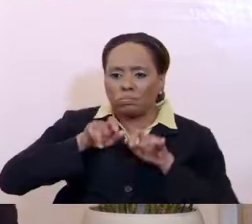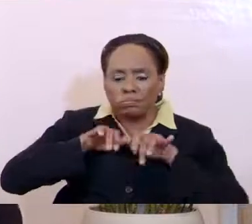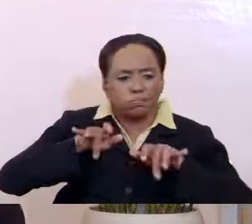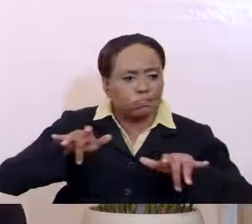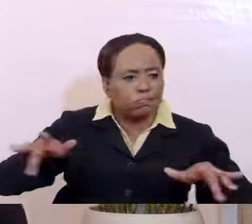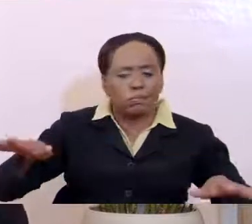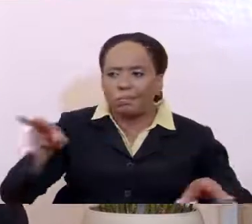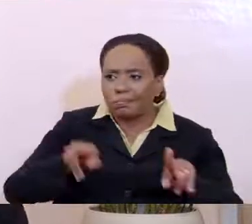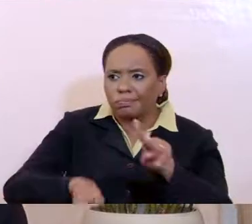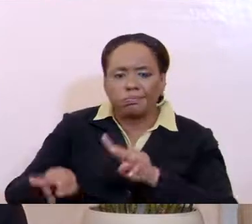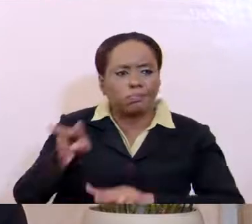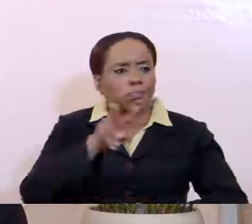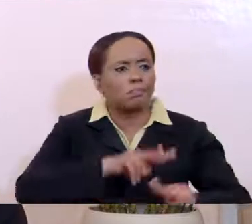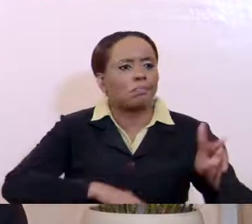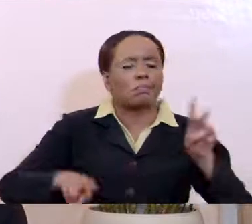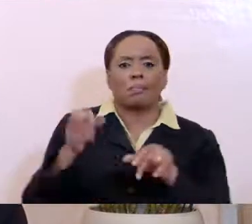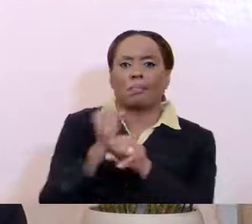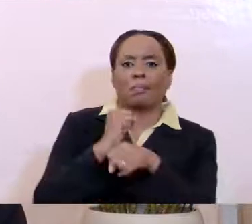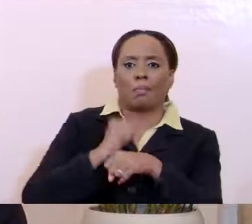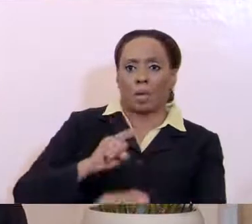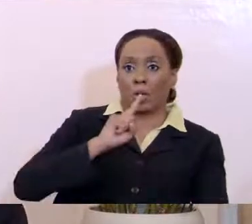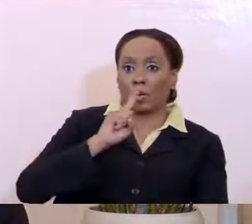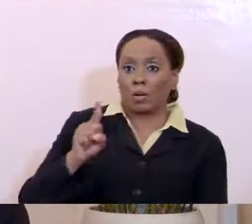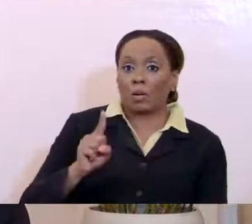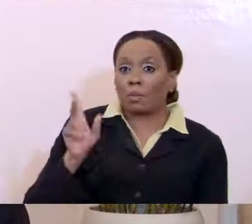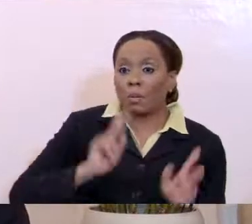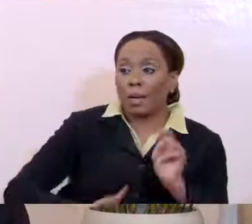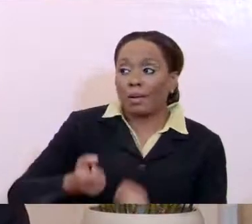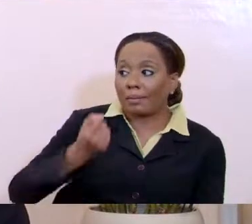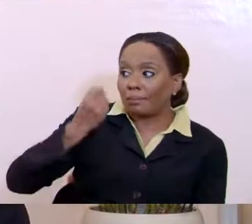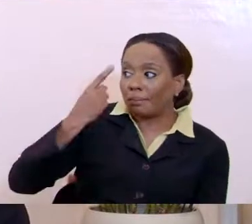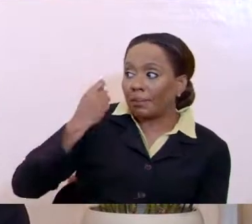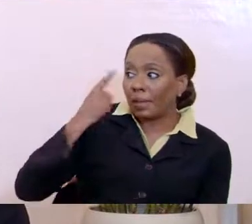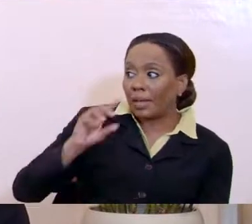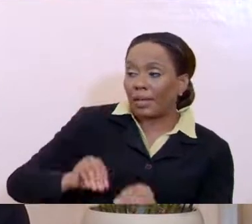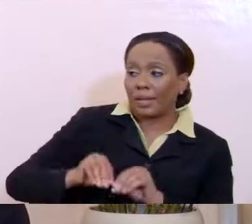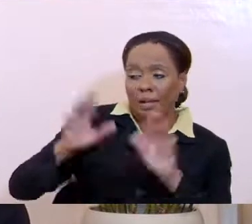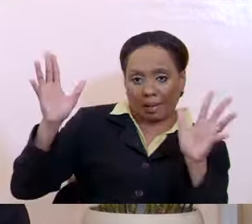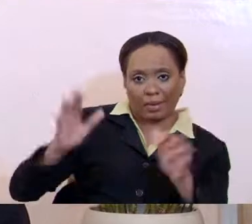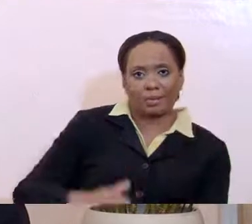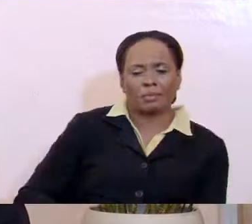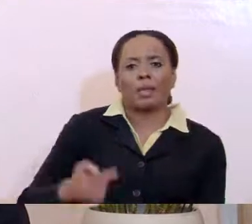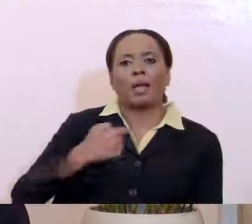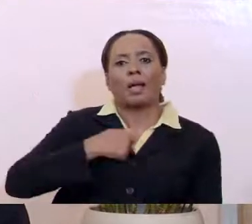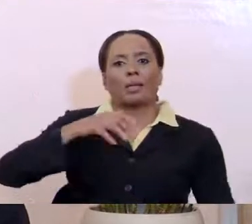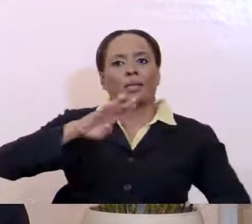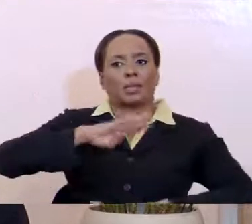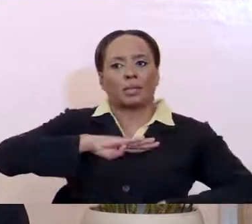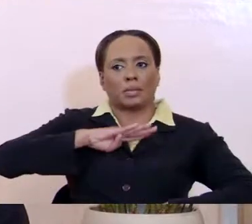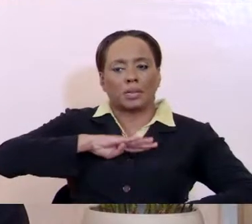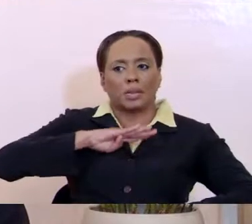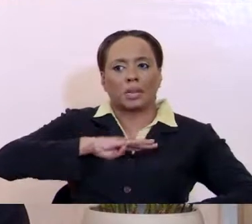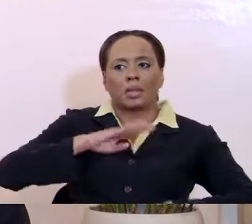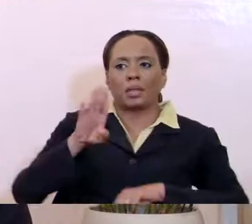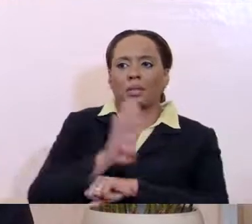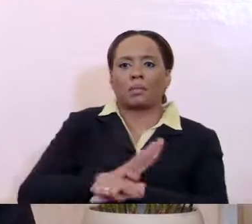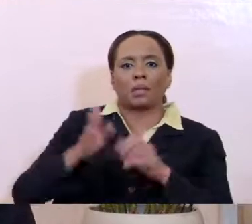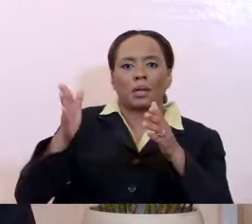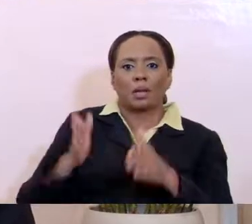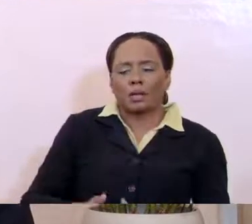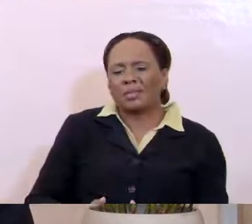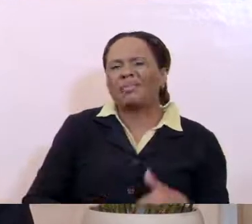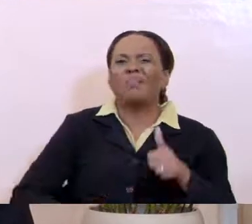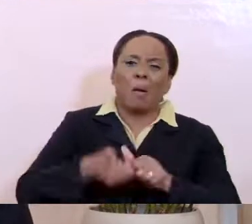administration stands on the issue of breaching directives. And I therefore am satisfied that Barbadians have by